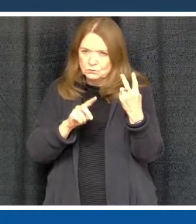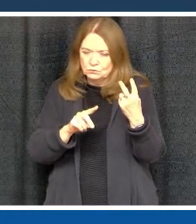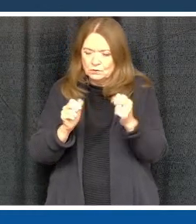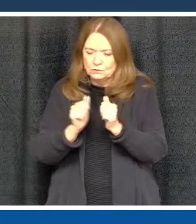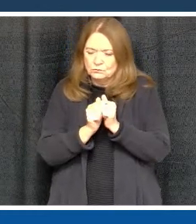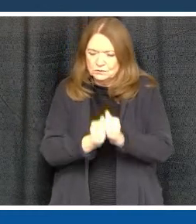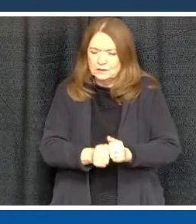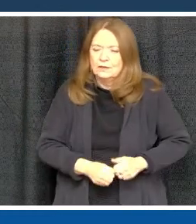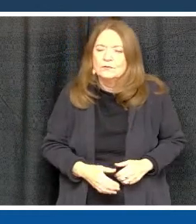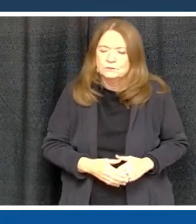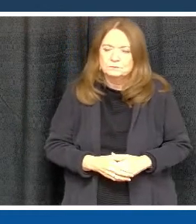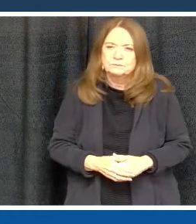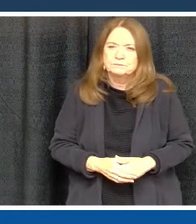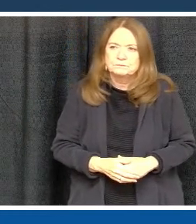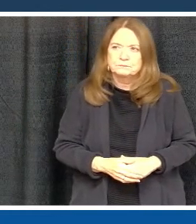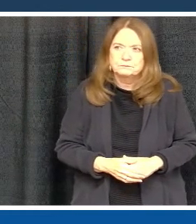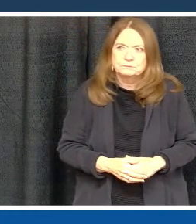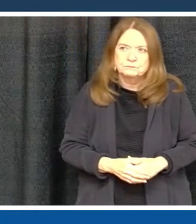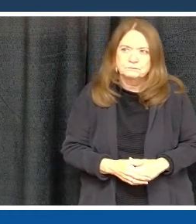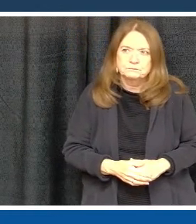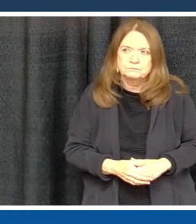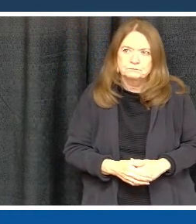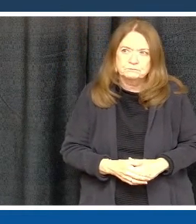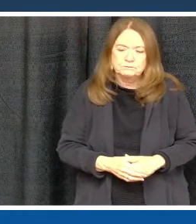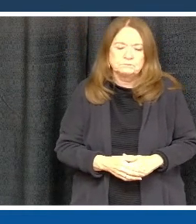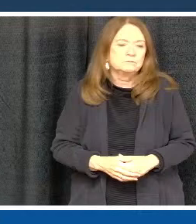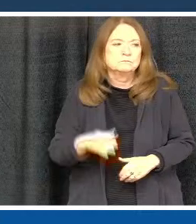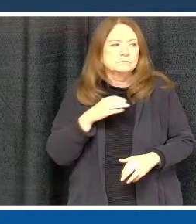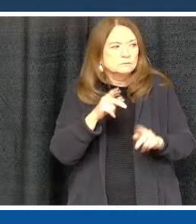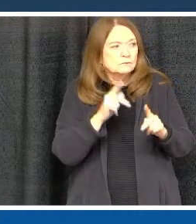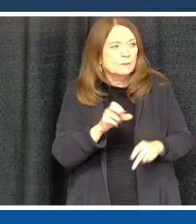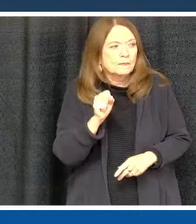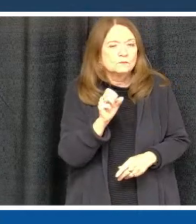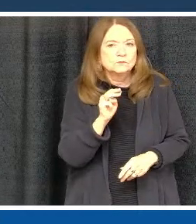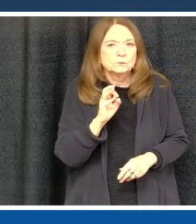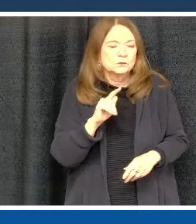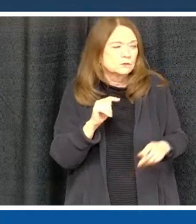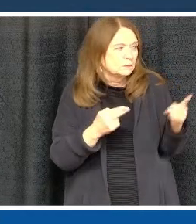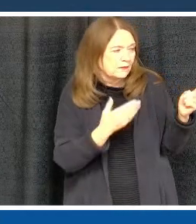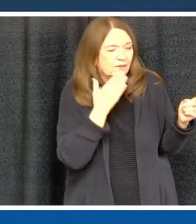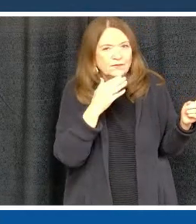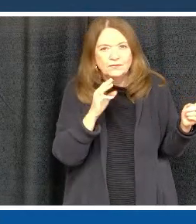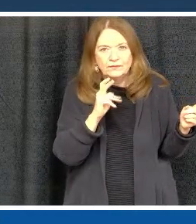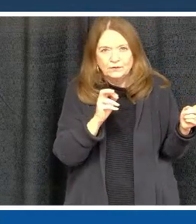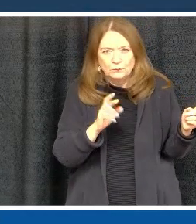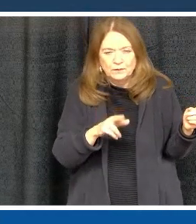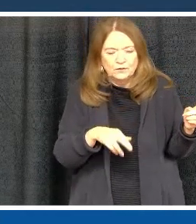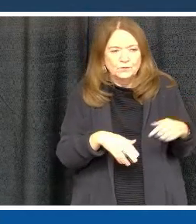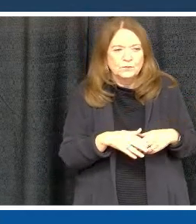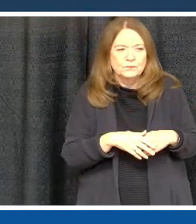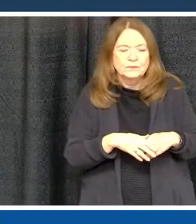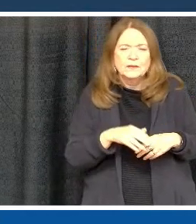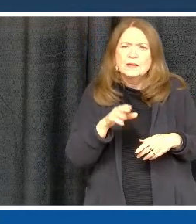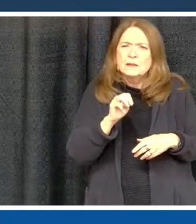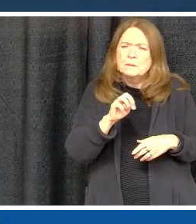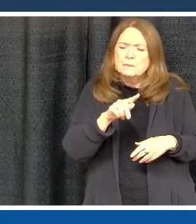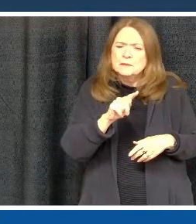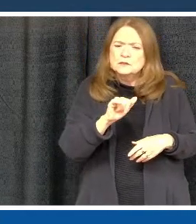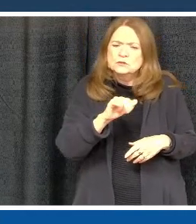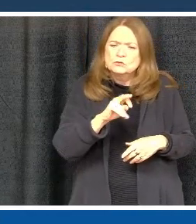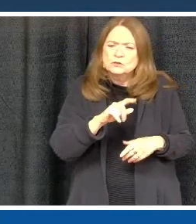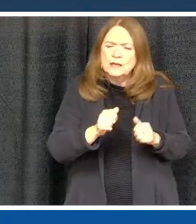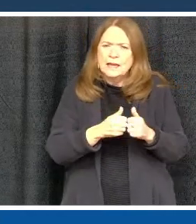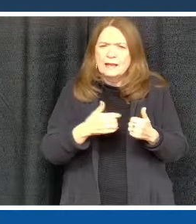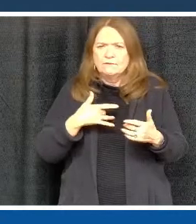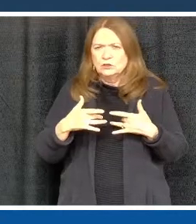plating. Okay, thank you. Councilperson Smith, you recognized. Thank you, Mayor. Mr. Tyndall, I have a concern